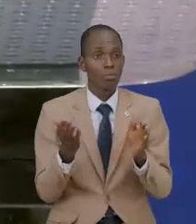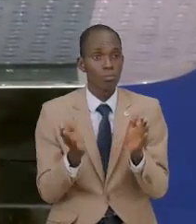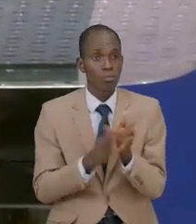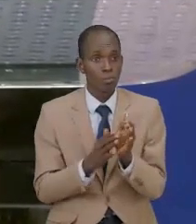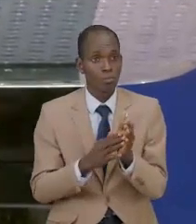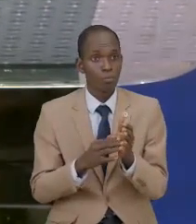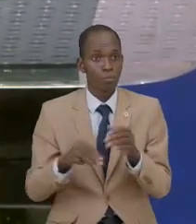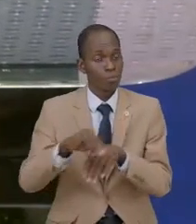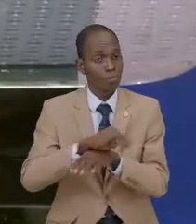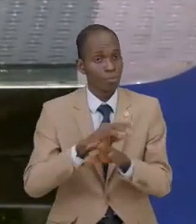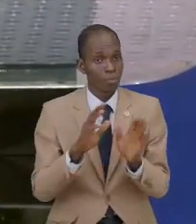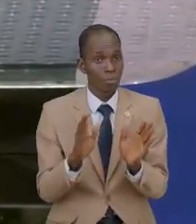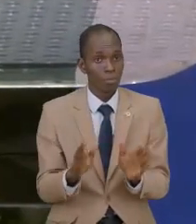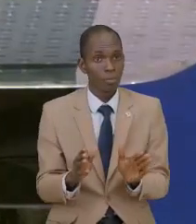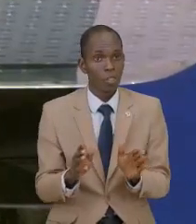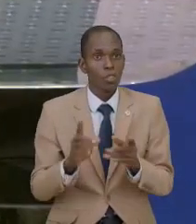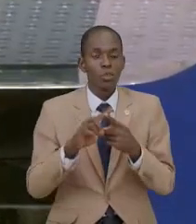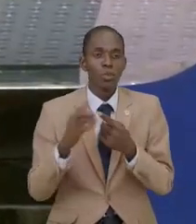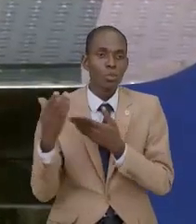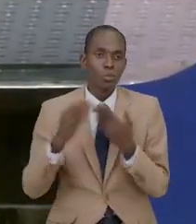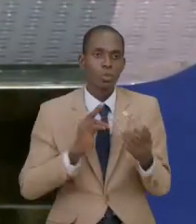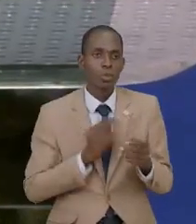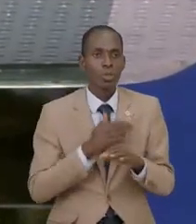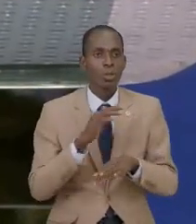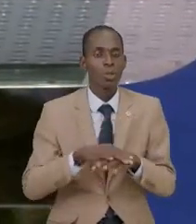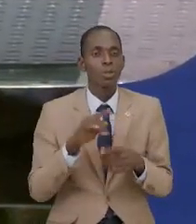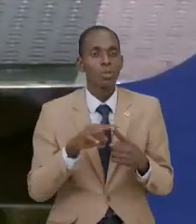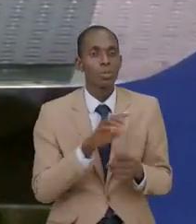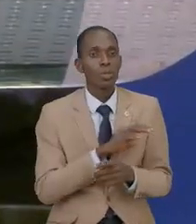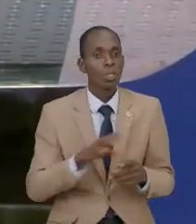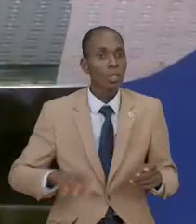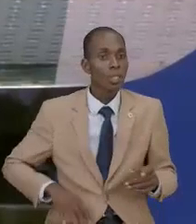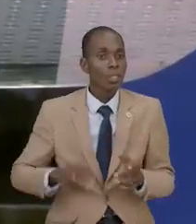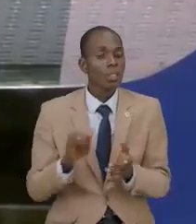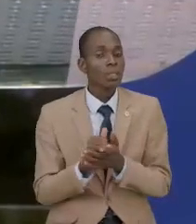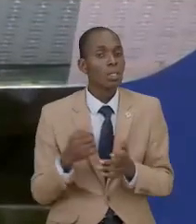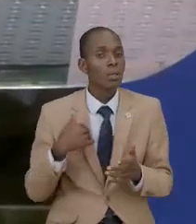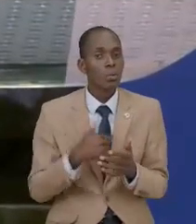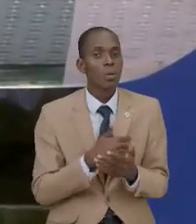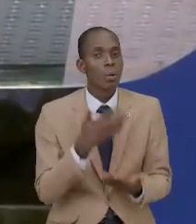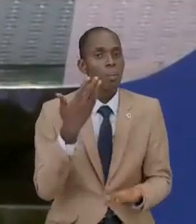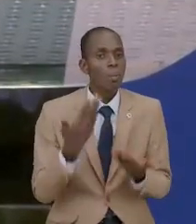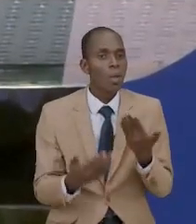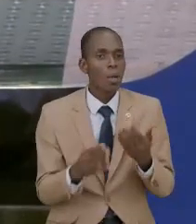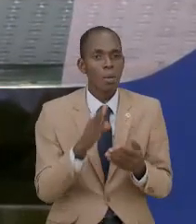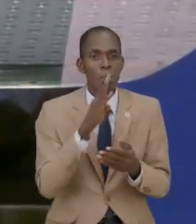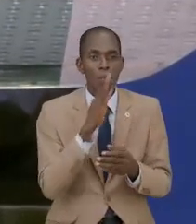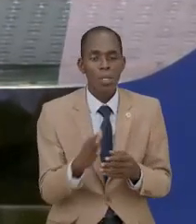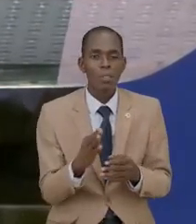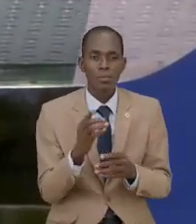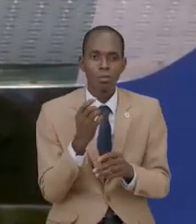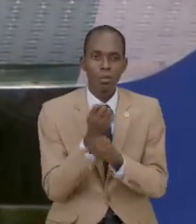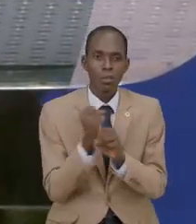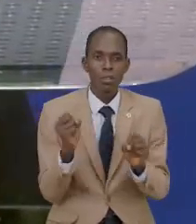bring us unto Christ, that we might be justified by faith. Until